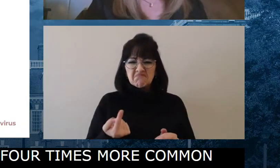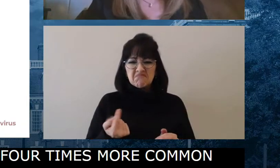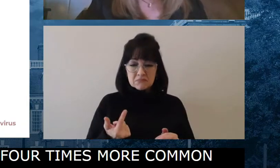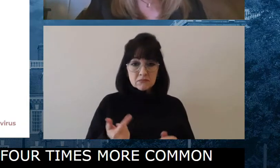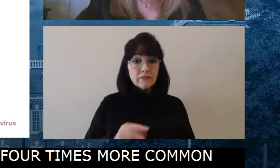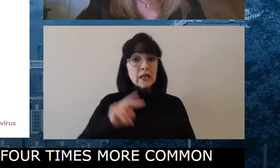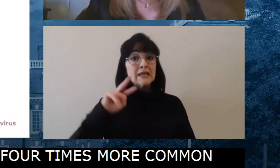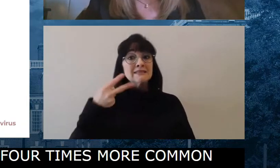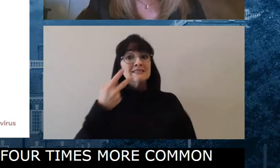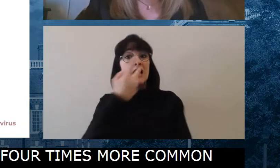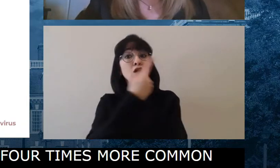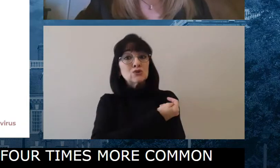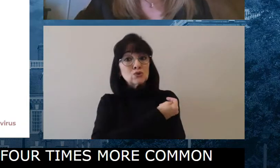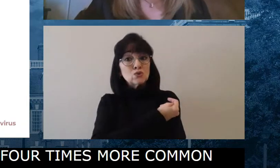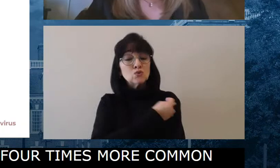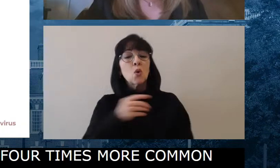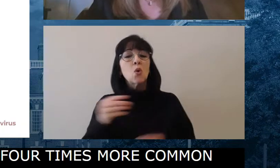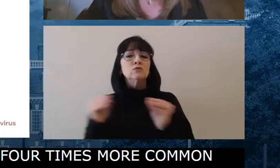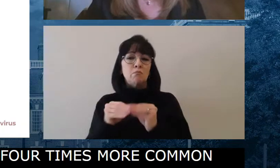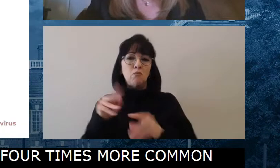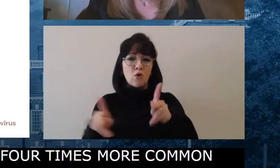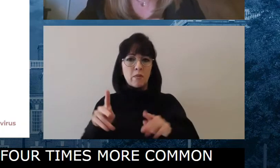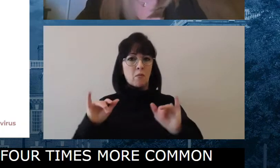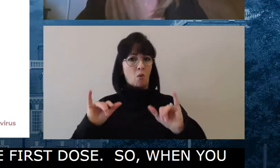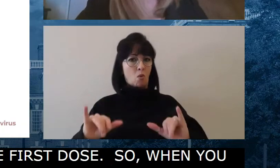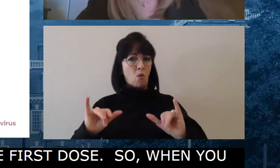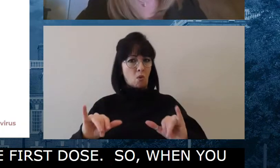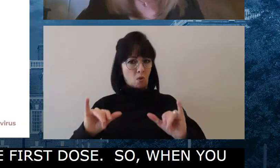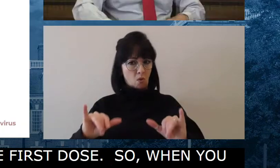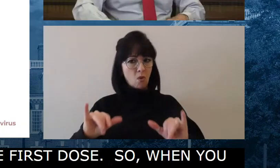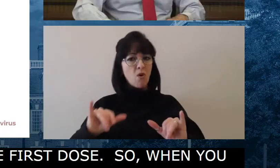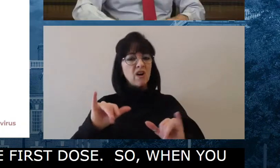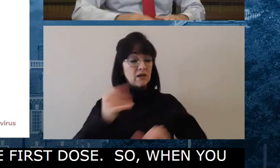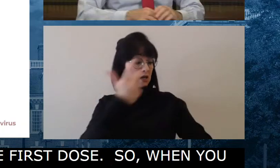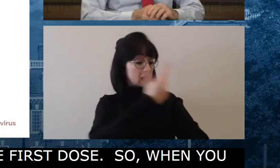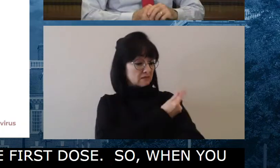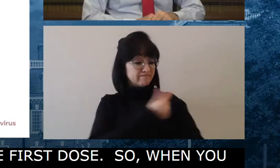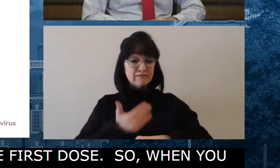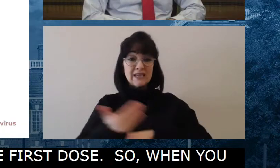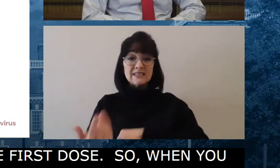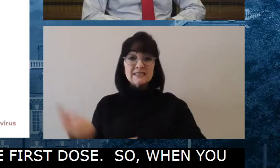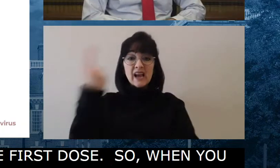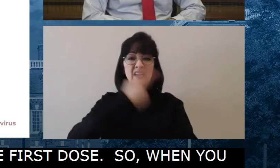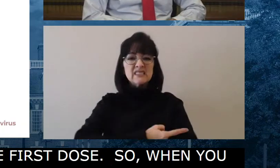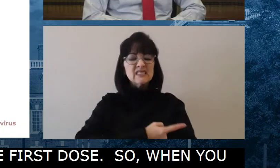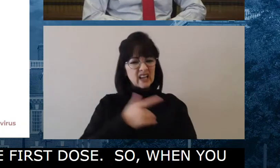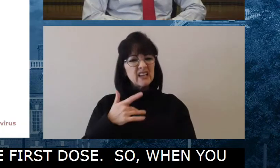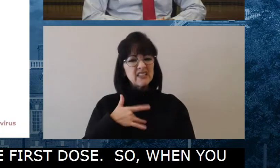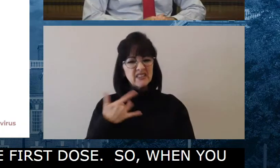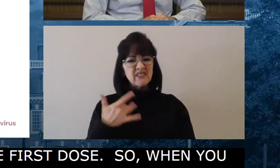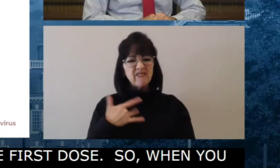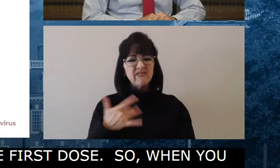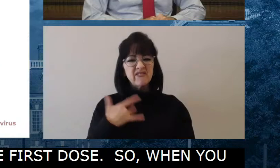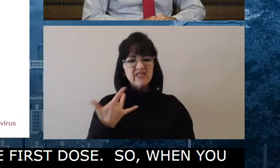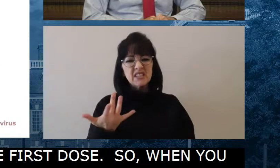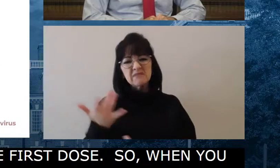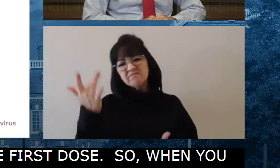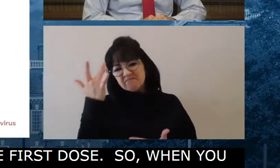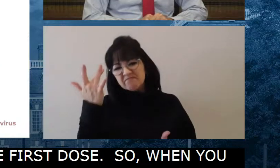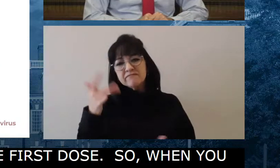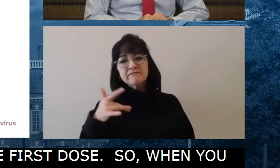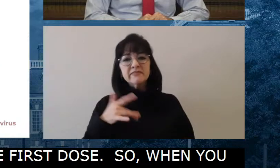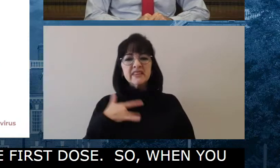with that, I'm going to hand it back to you, Governor. Thank you very much, Dr. Rattay. Special thanks